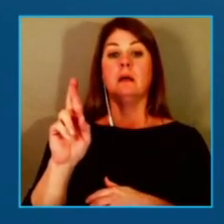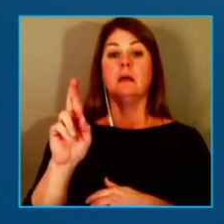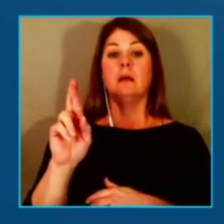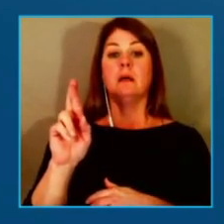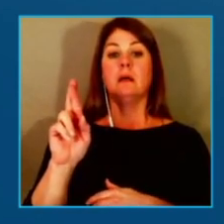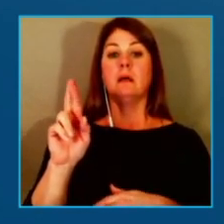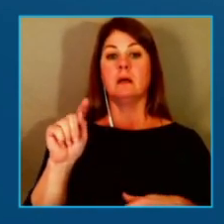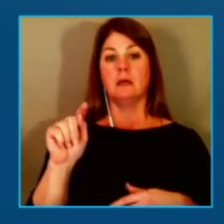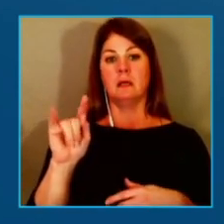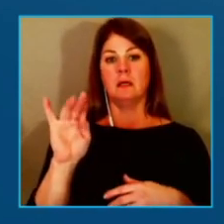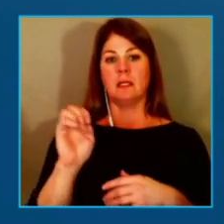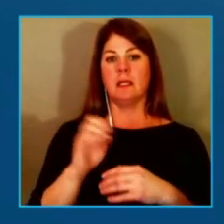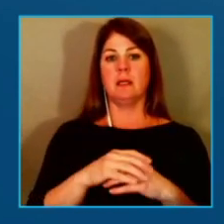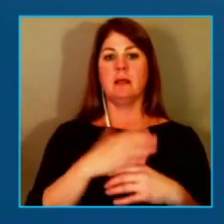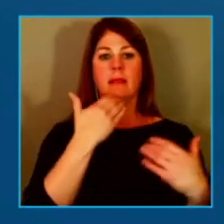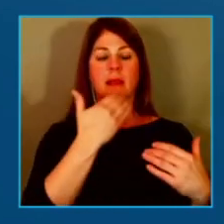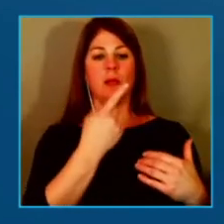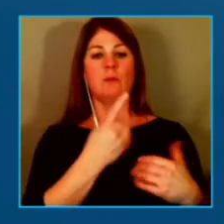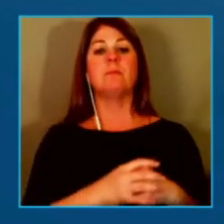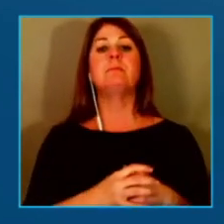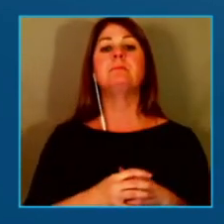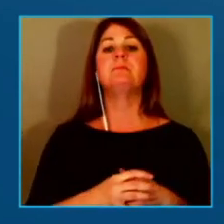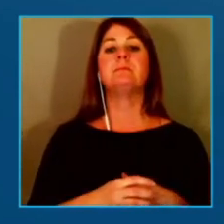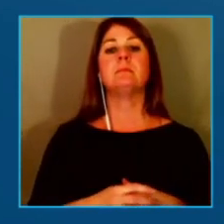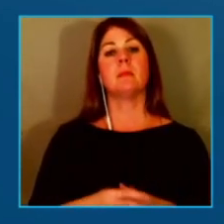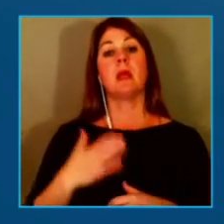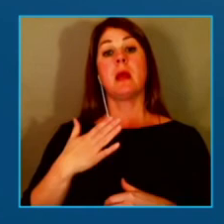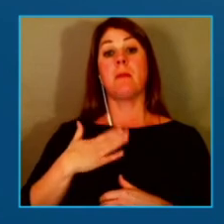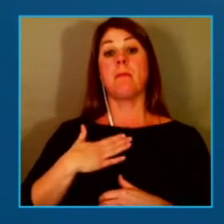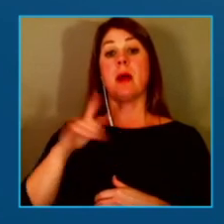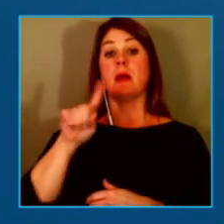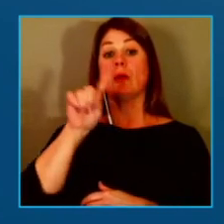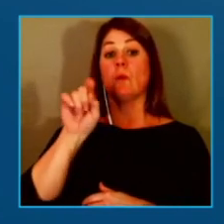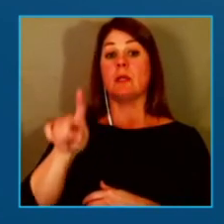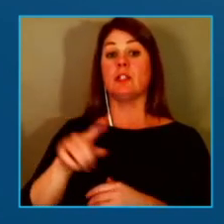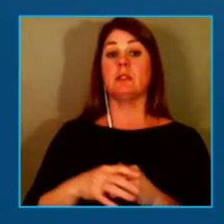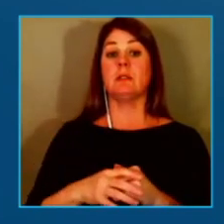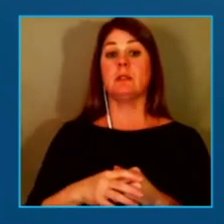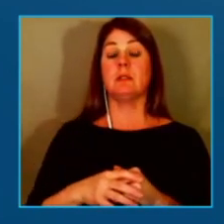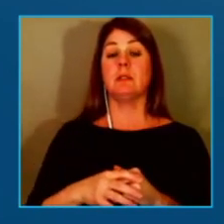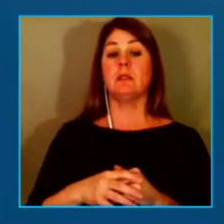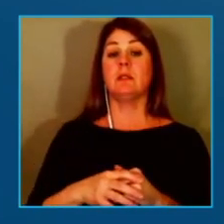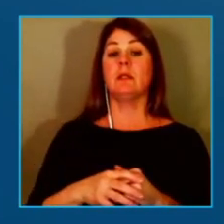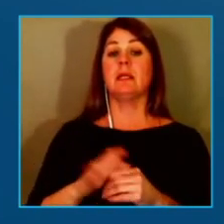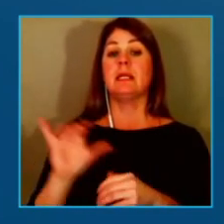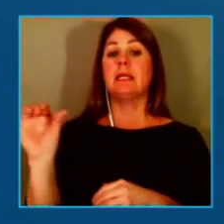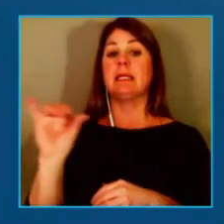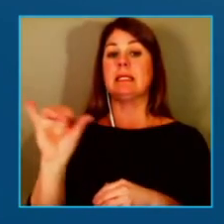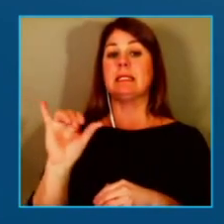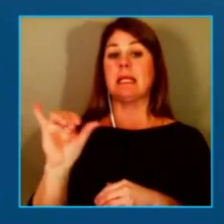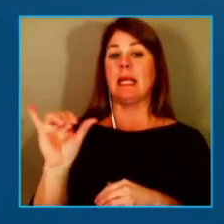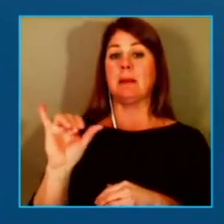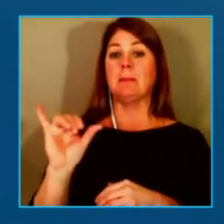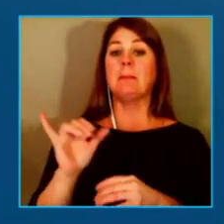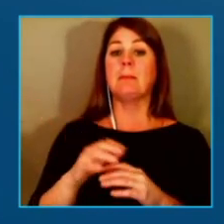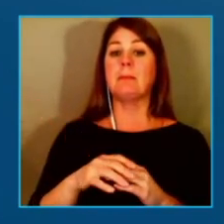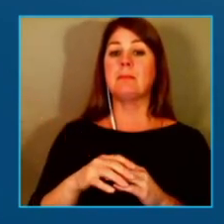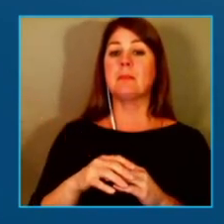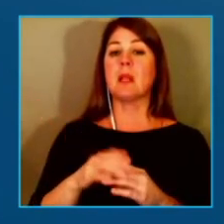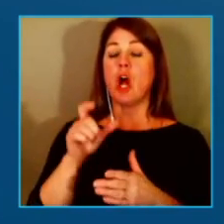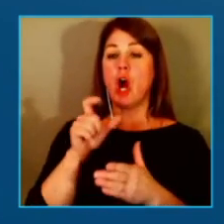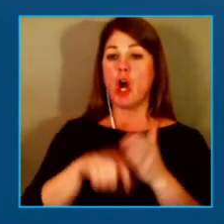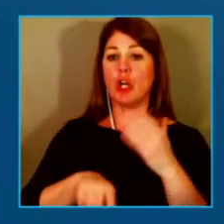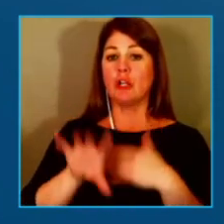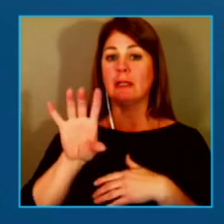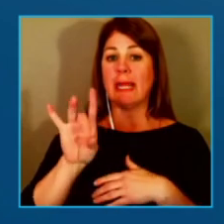Thank you, Madam Chair, Madam Co-Chair. My question is in regards to the same article, Article 8,